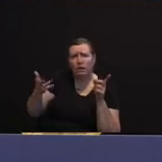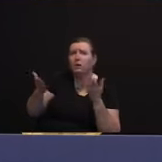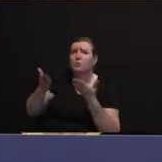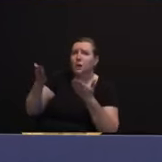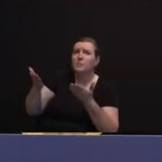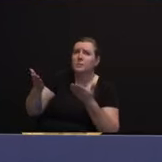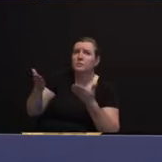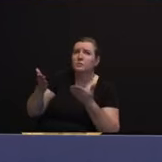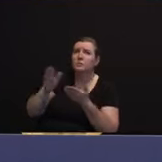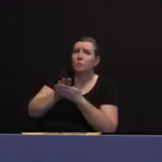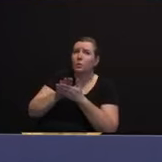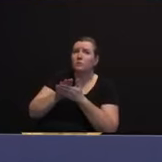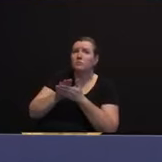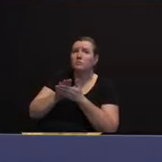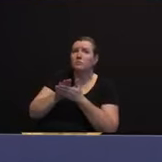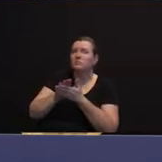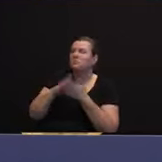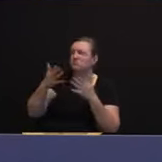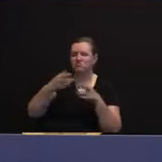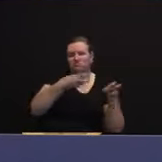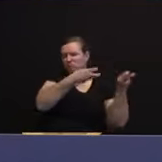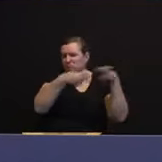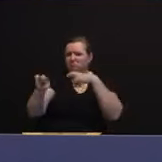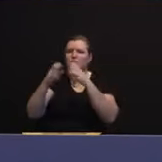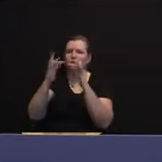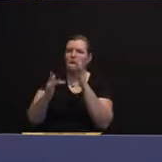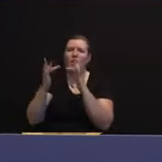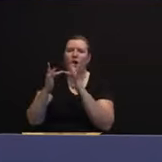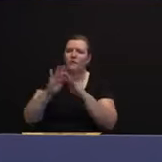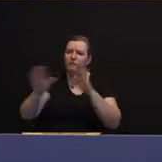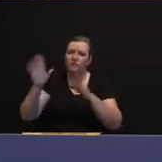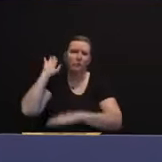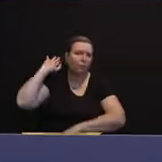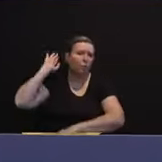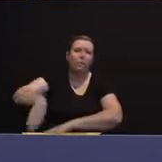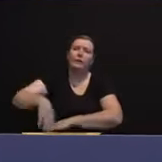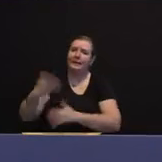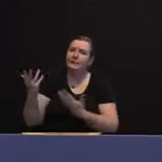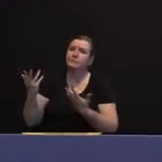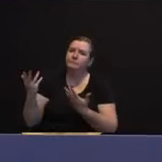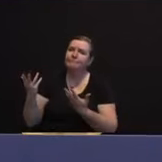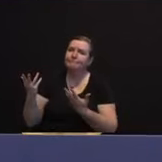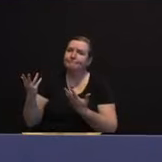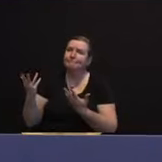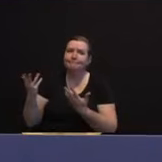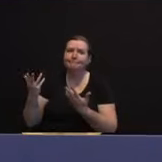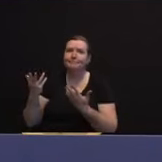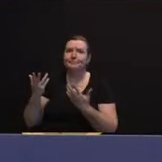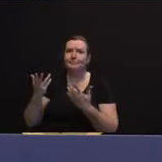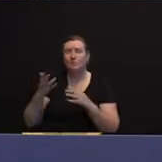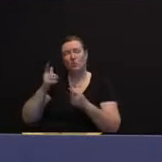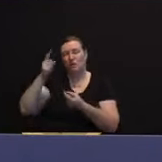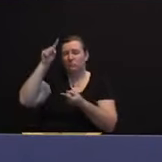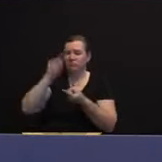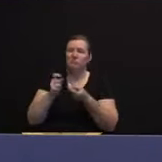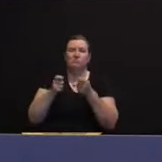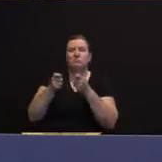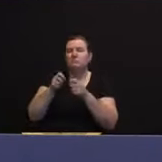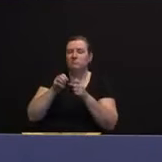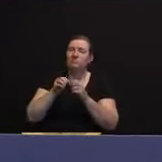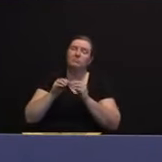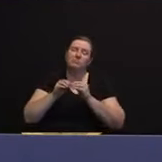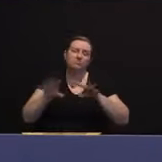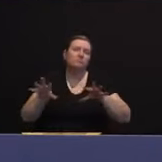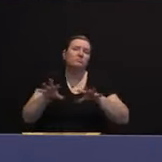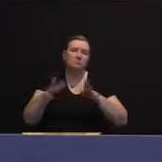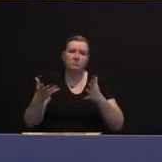learning starting next week and calling for business restrictions as a proactive measure to help reduce the spread of COVID, particularly around Thanksgiving. Would